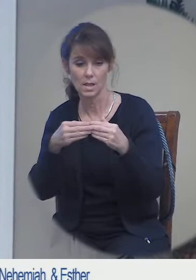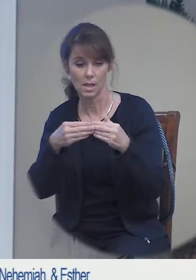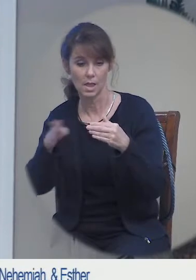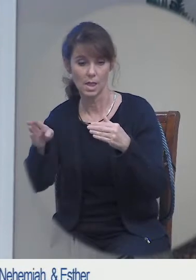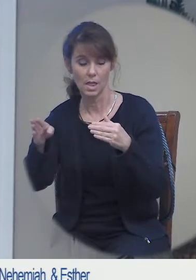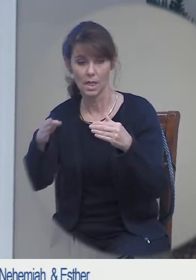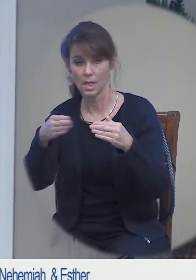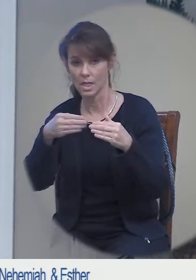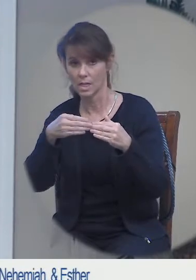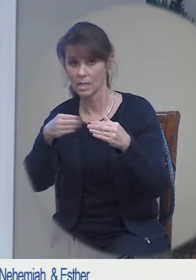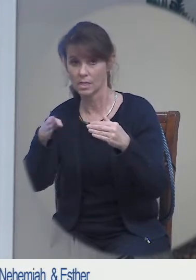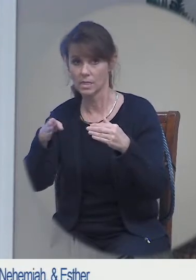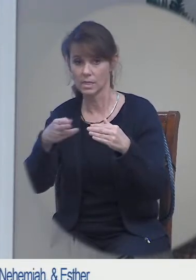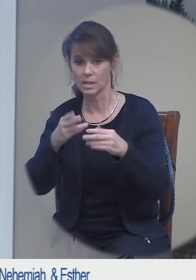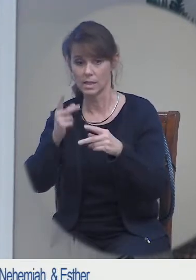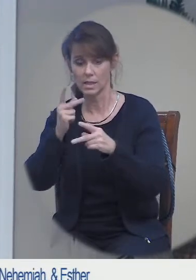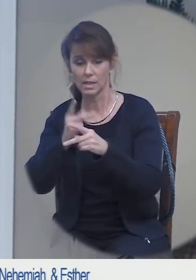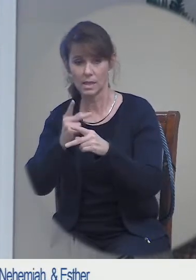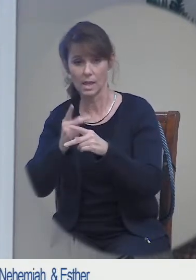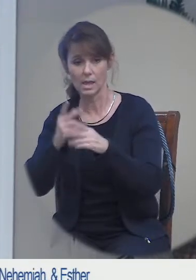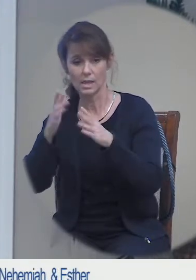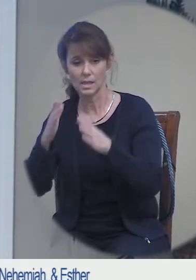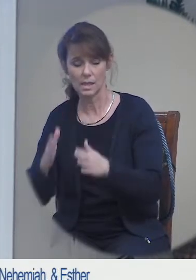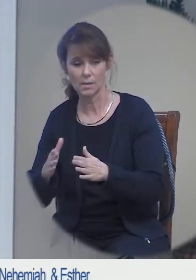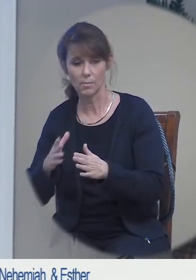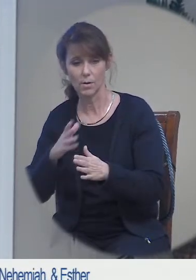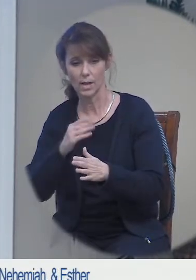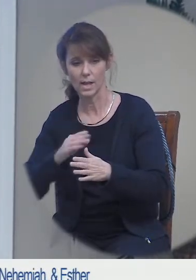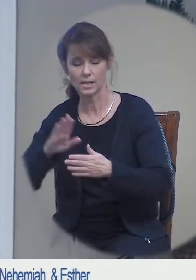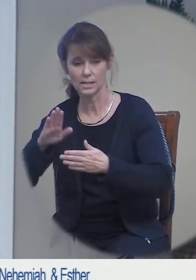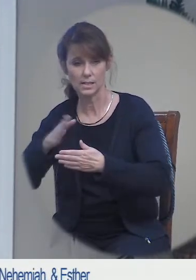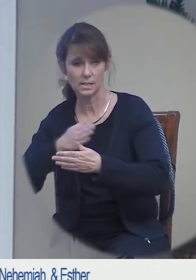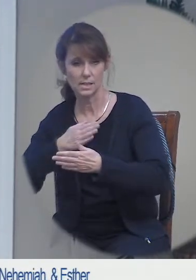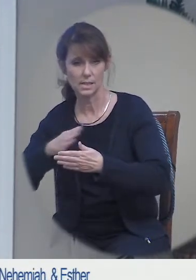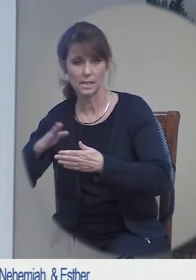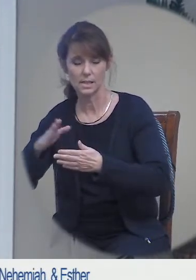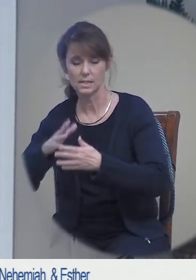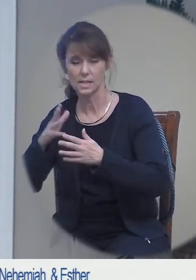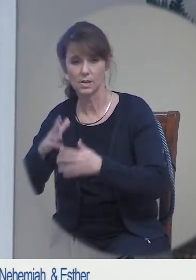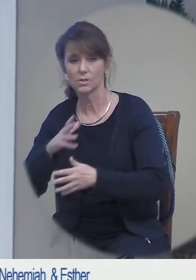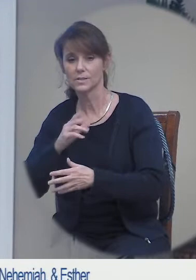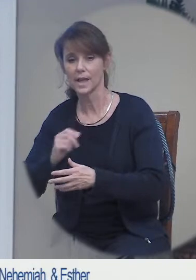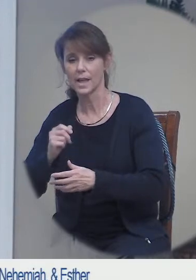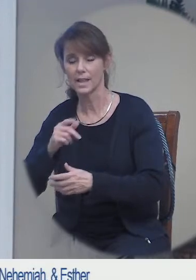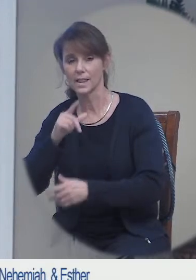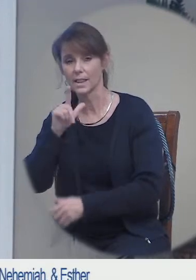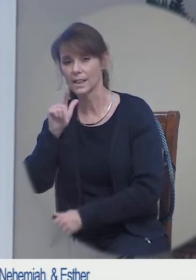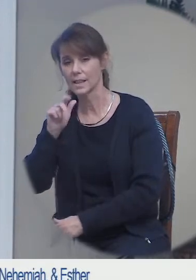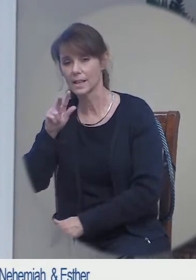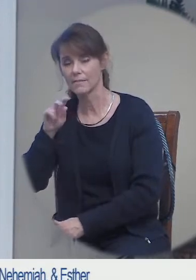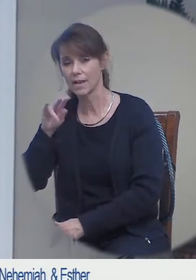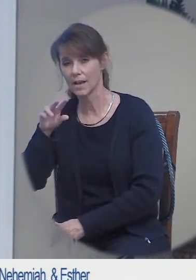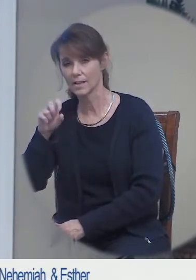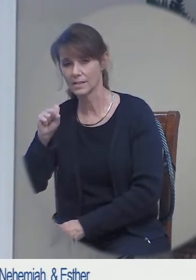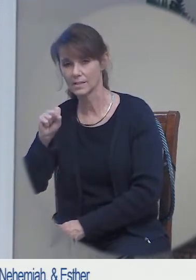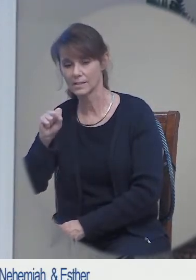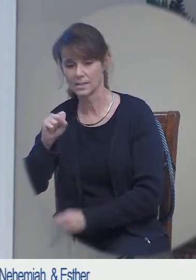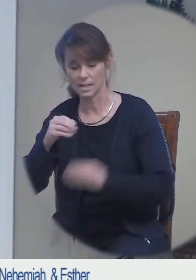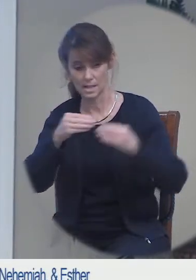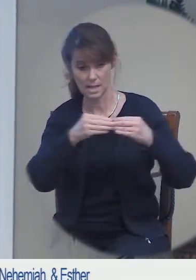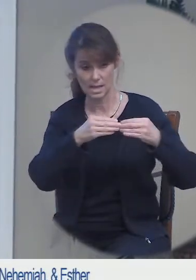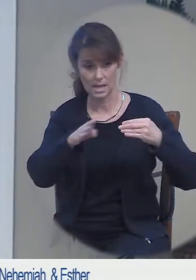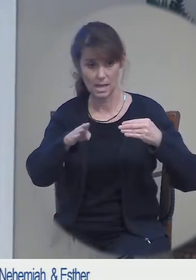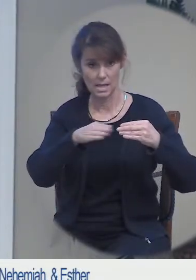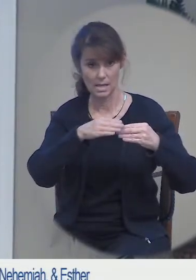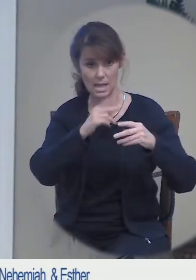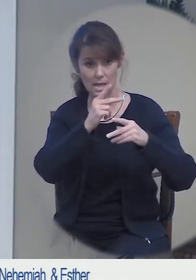after he set up the doors, he took the gatekeepers, the singers, and the Levites. The gatekeepers were typically people who guarded the entrance